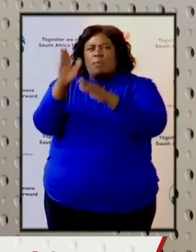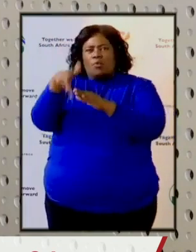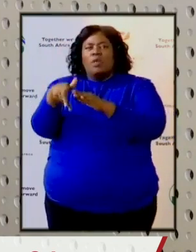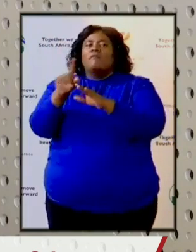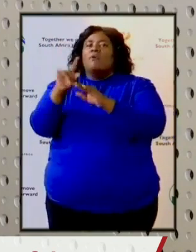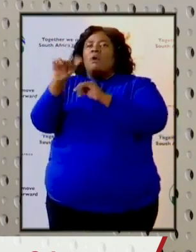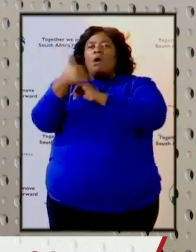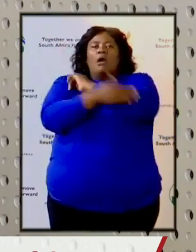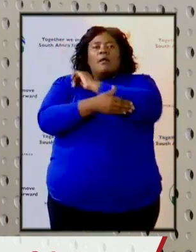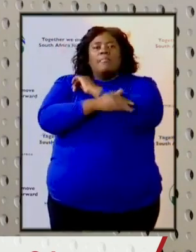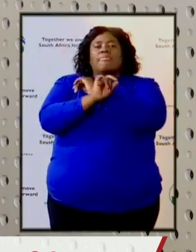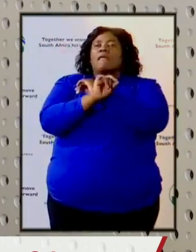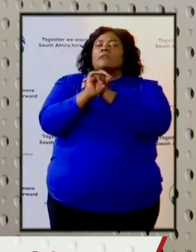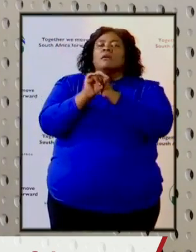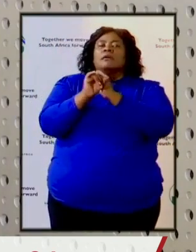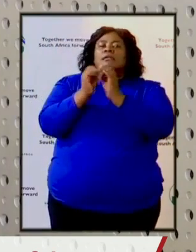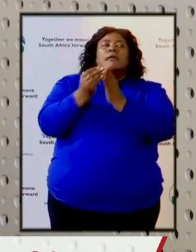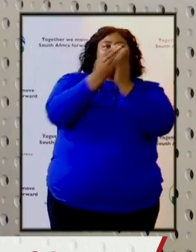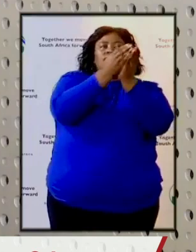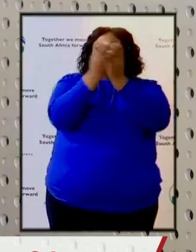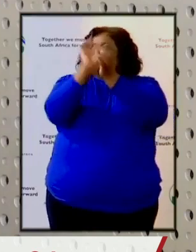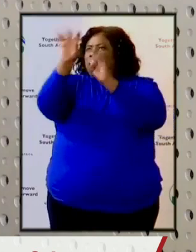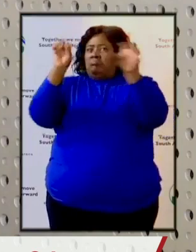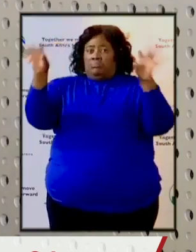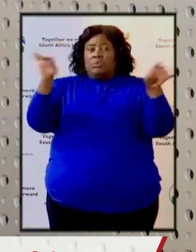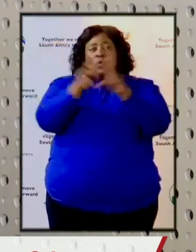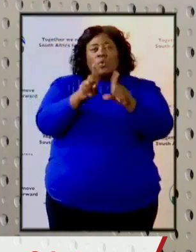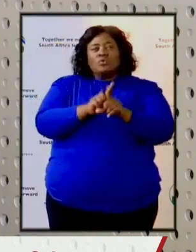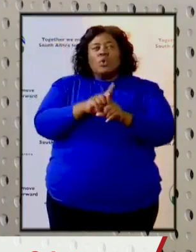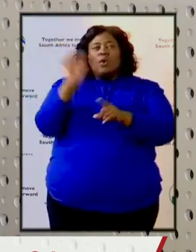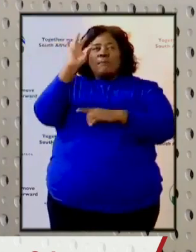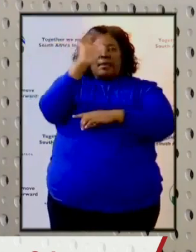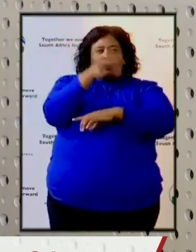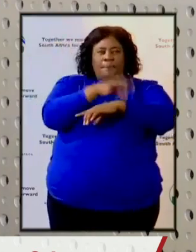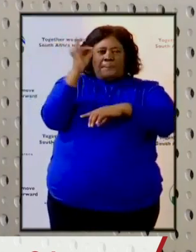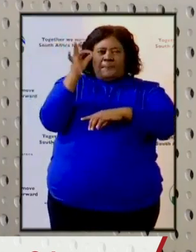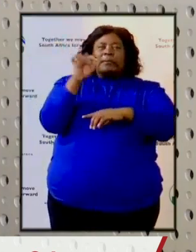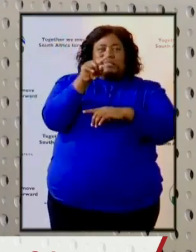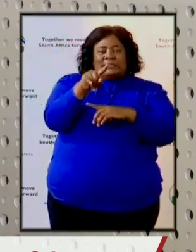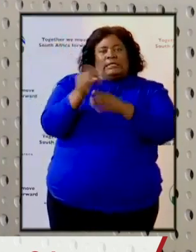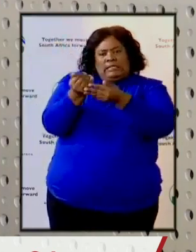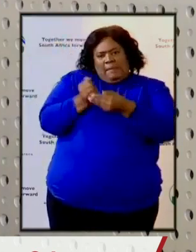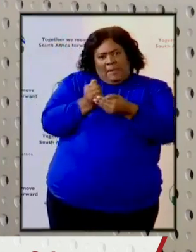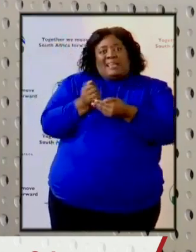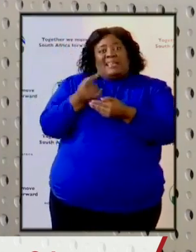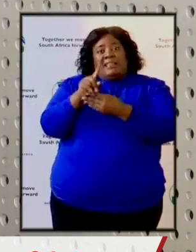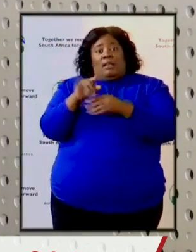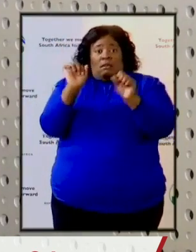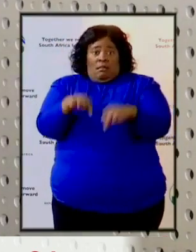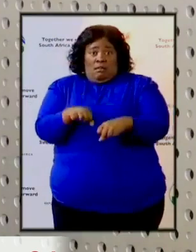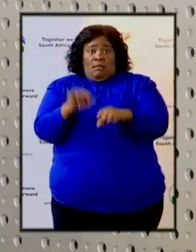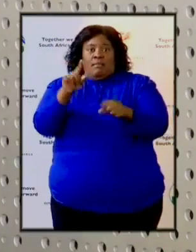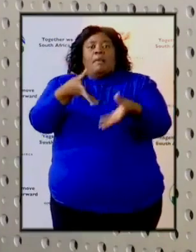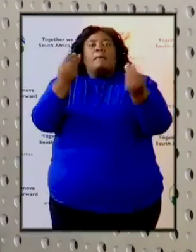are opening up for beekeeping, and it is one of those permitted industries that will get permit